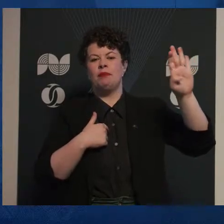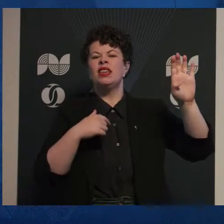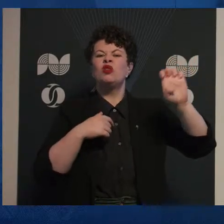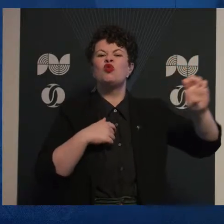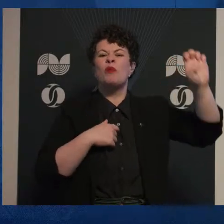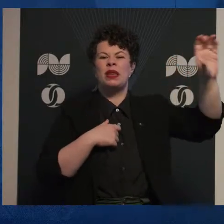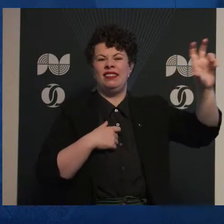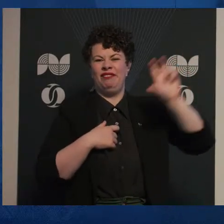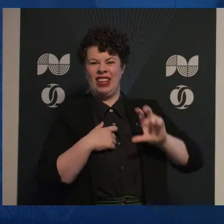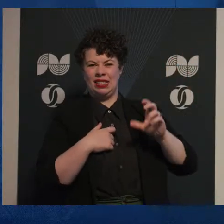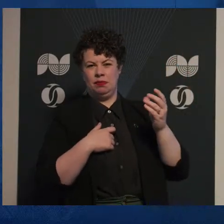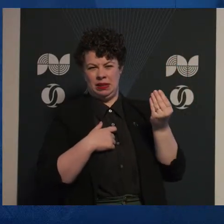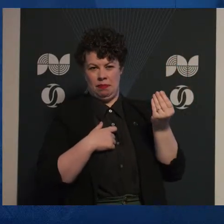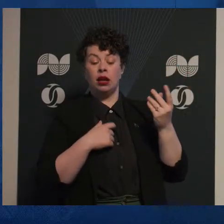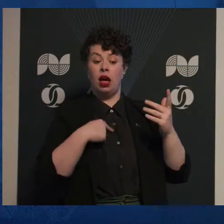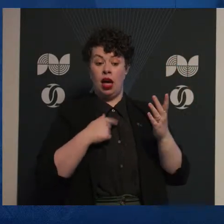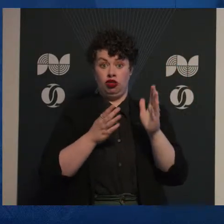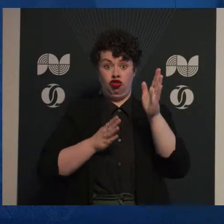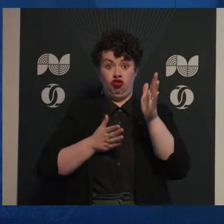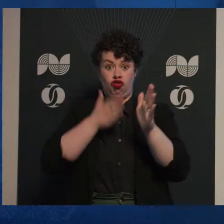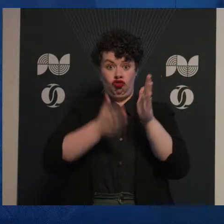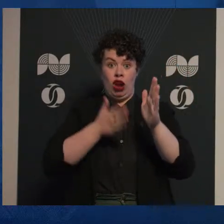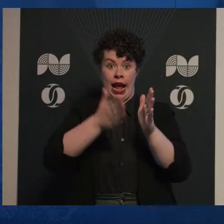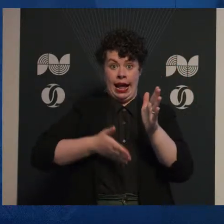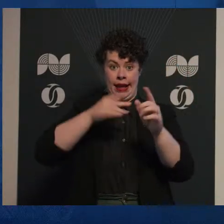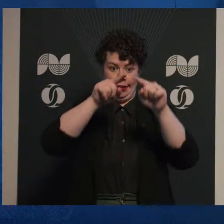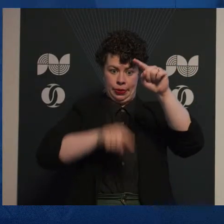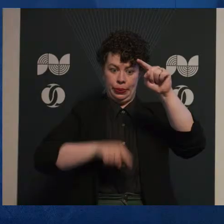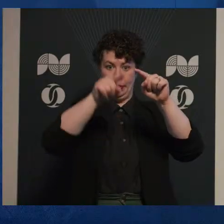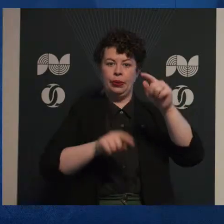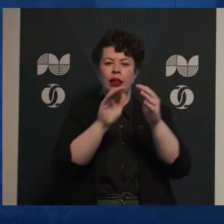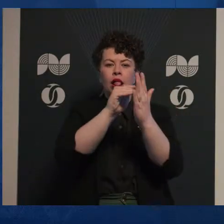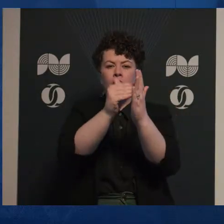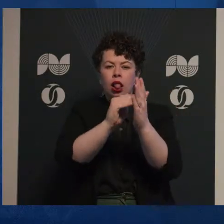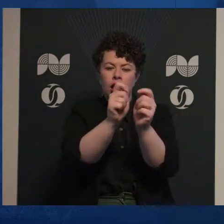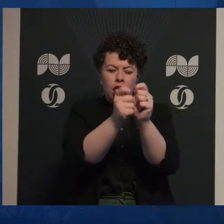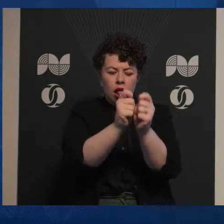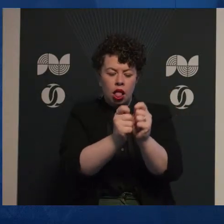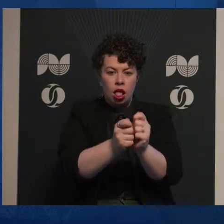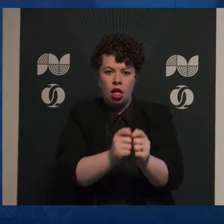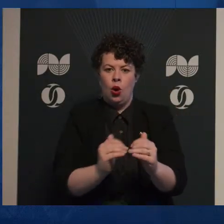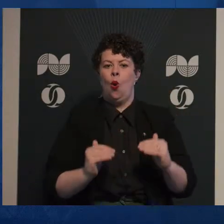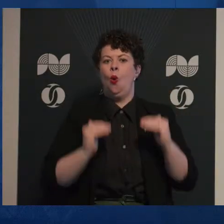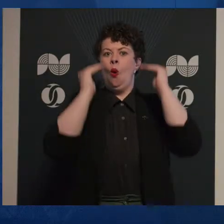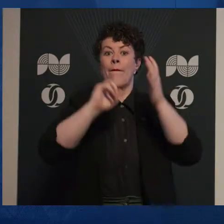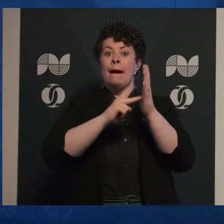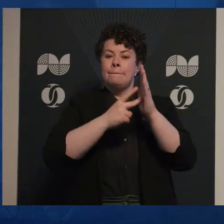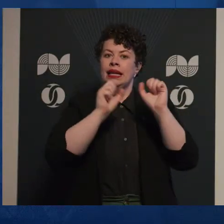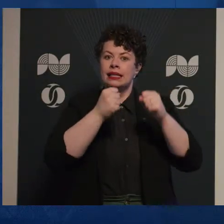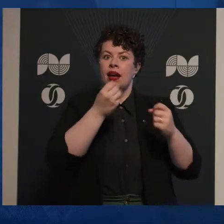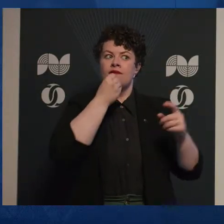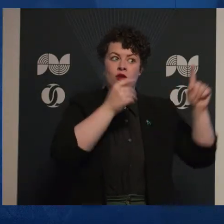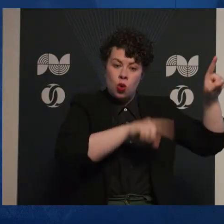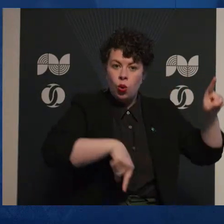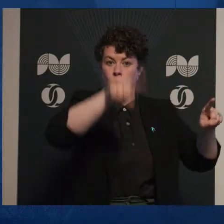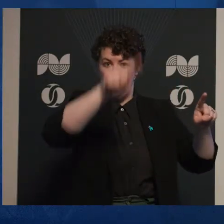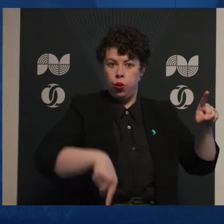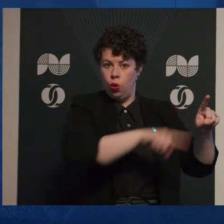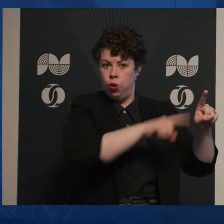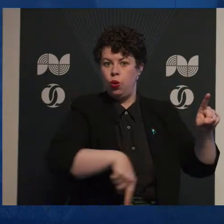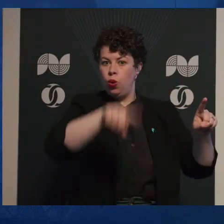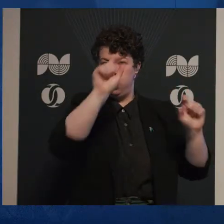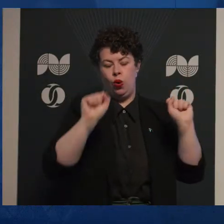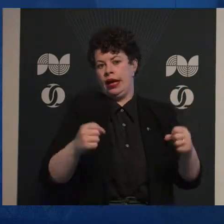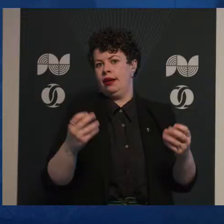450 kilometers of railway lines to ensure uninterrupted cargo flows, and that's especially important for the flow of goods from Ukraine, like the